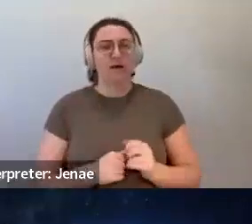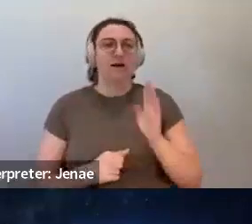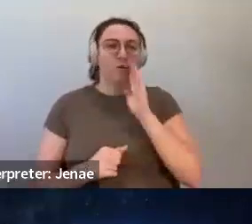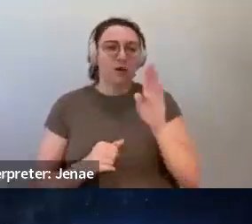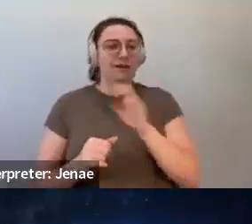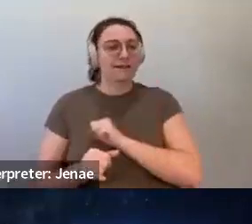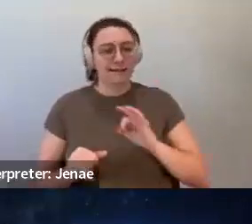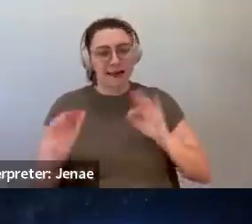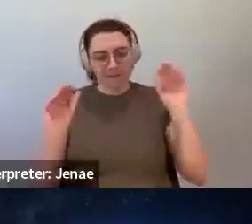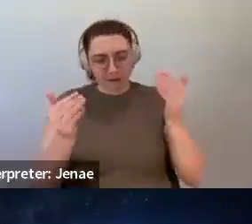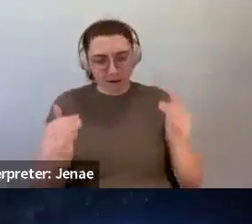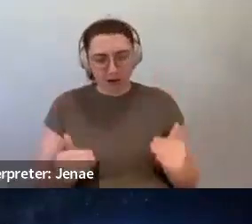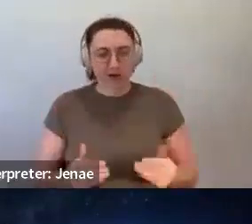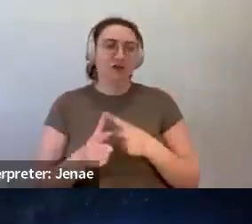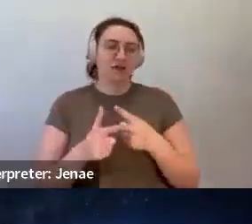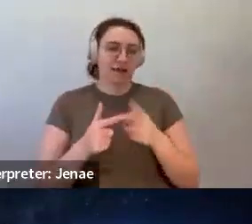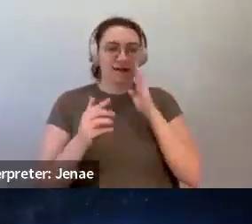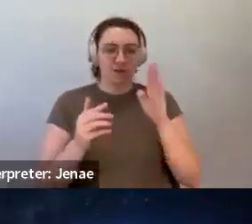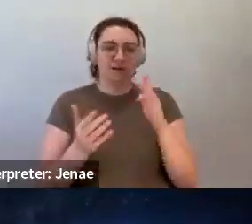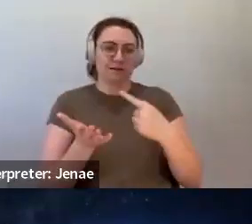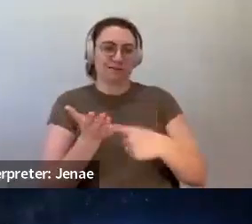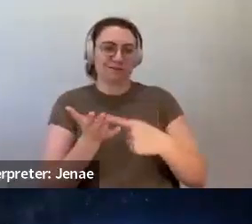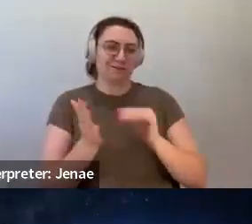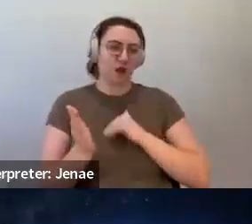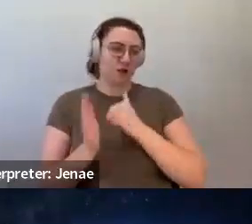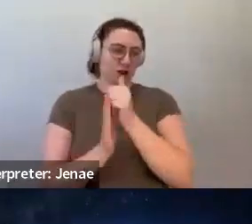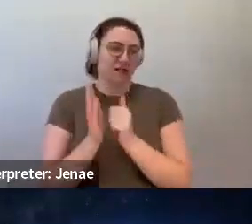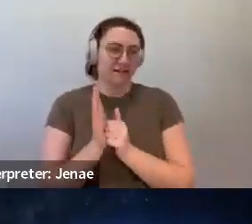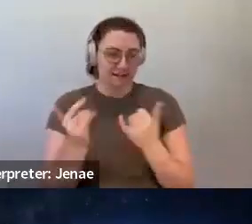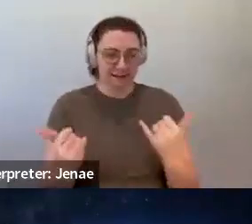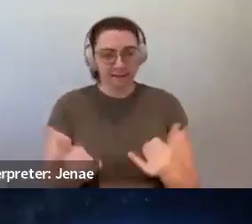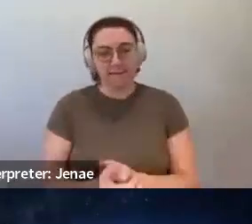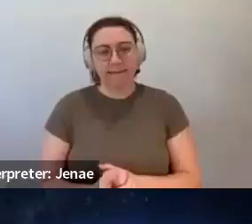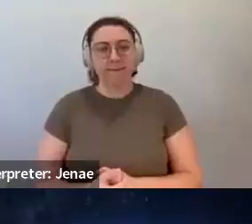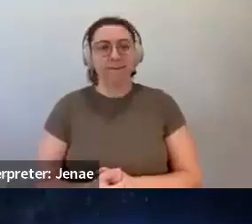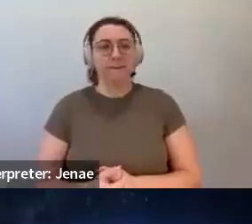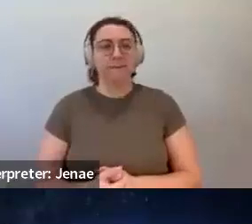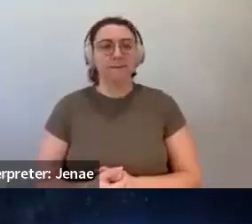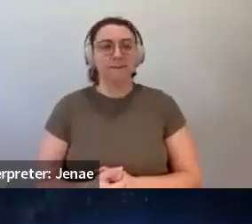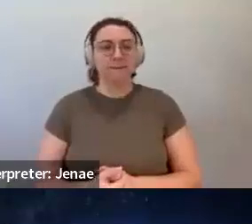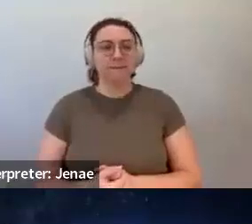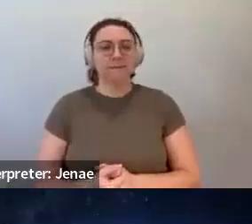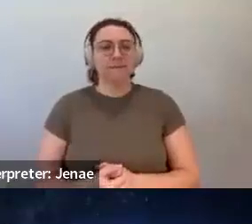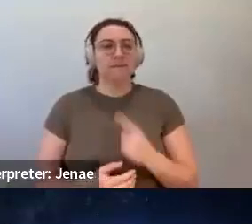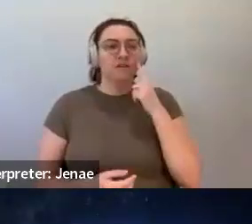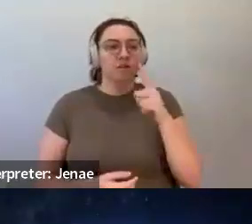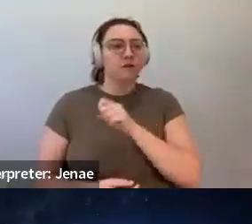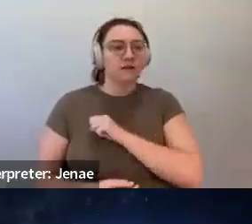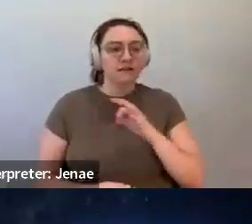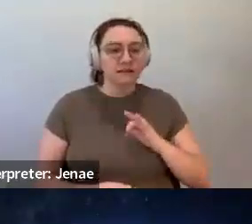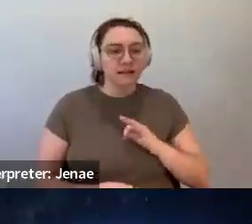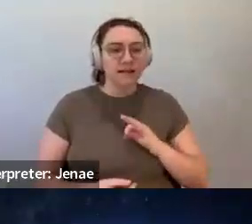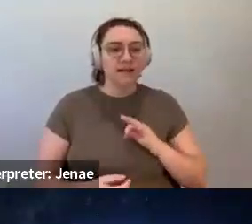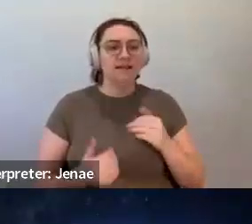staff introductions, and then we will get into our agenda for today. So for staff on, we